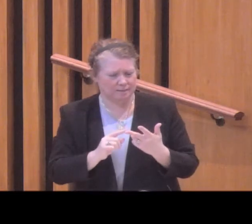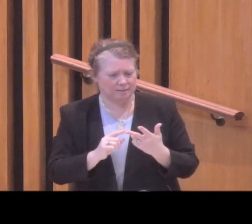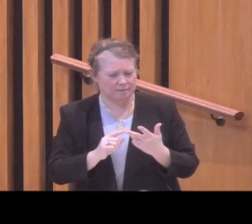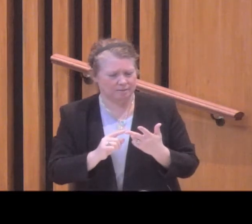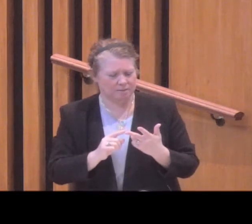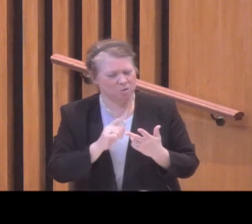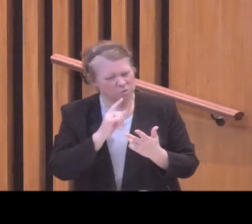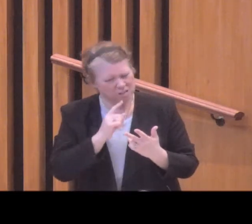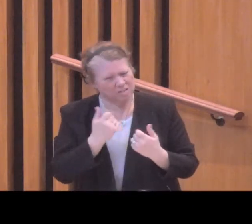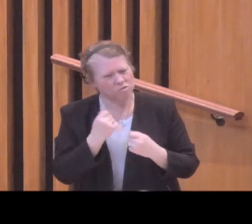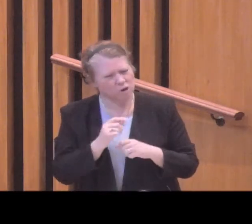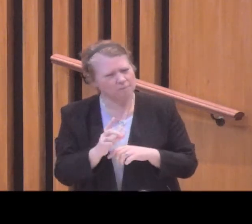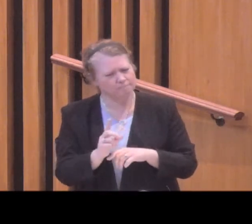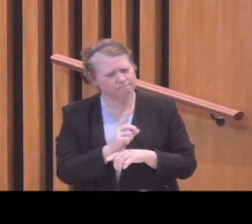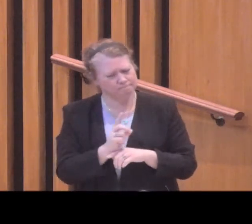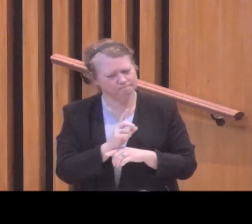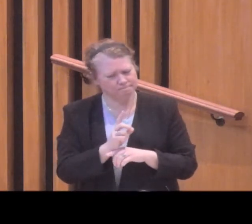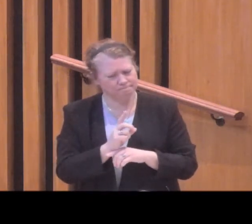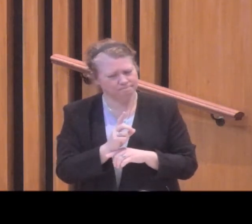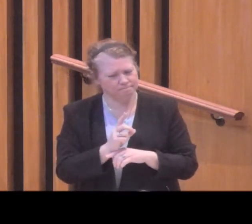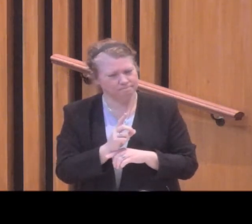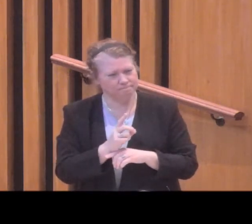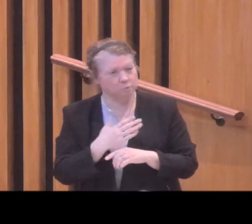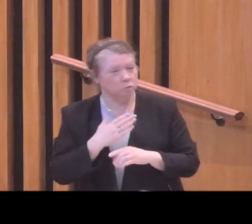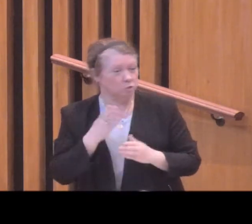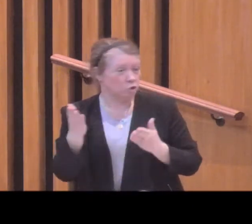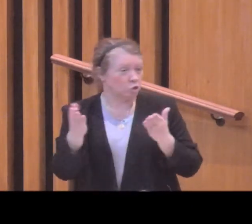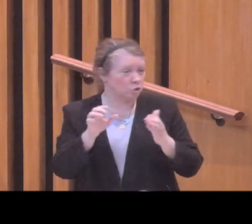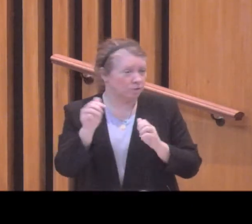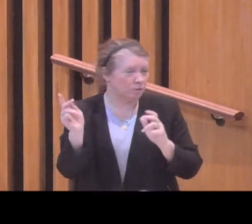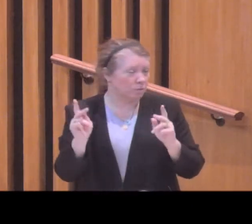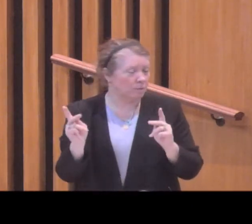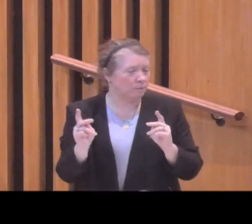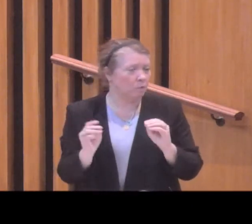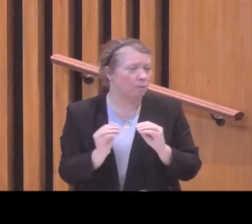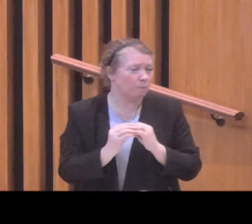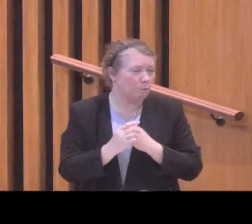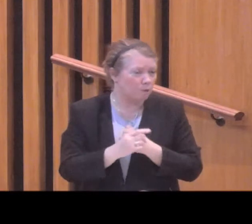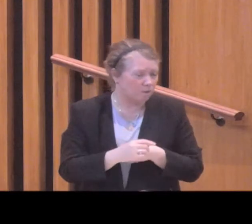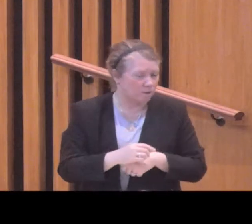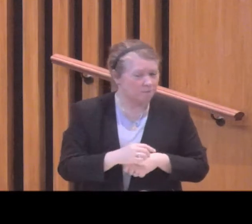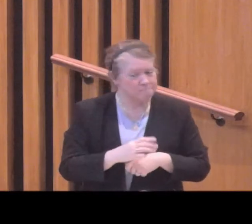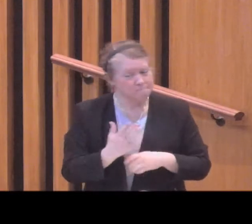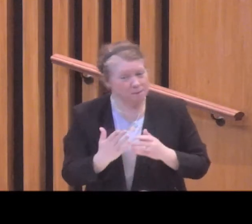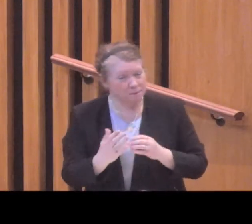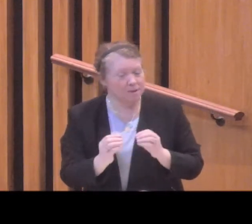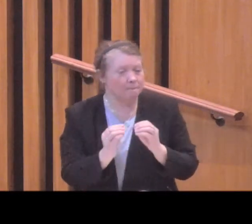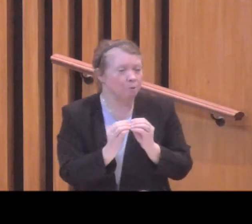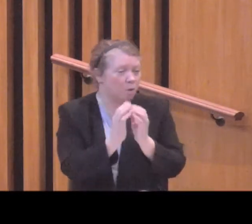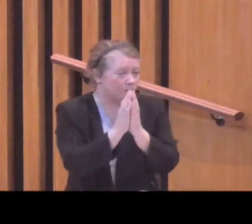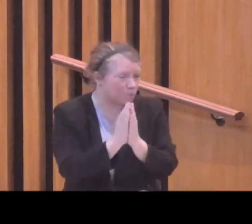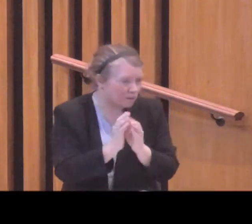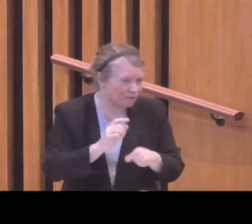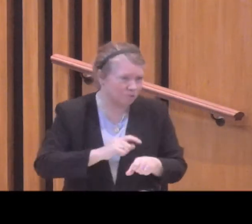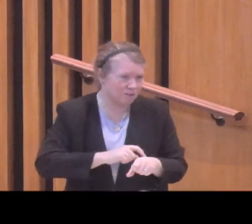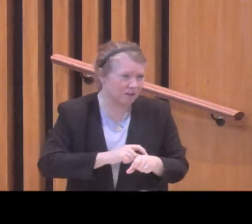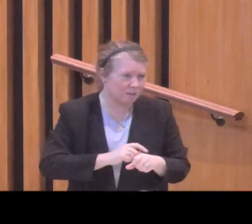charitable, perhaps spending more time in quiet. Those are all